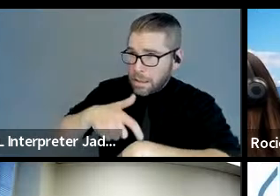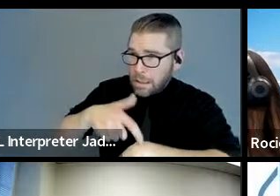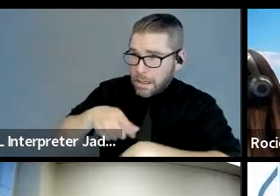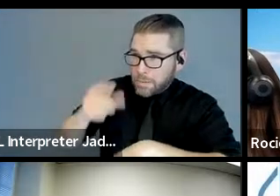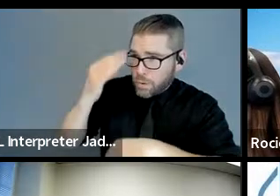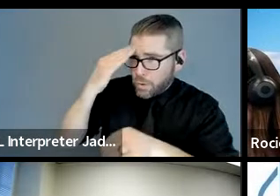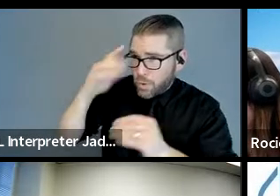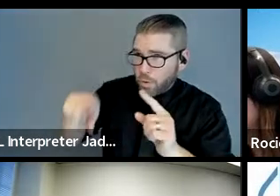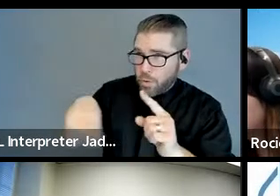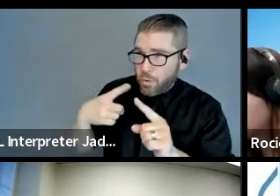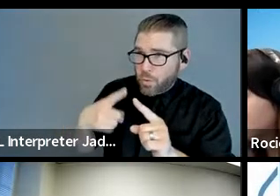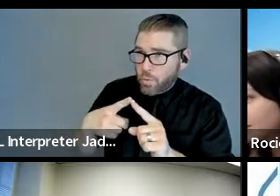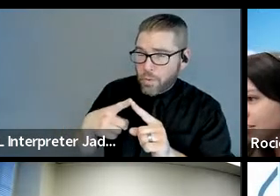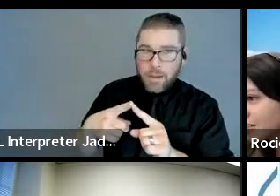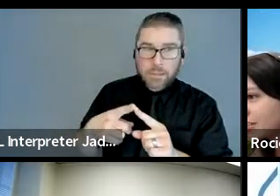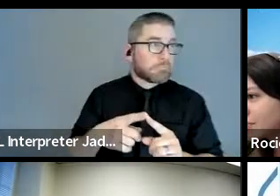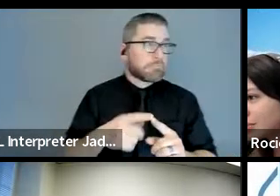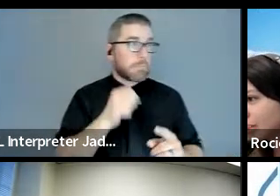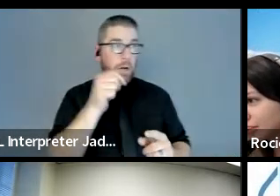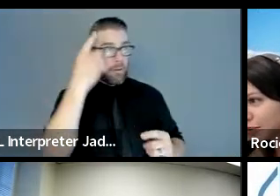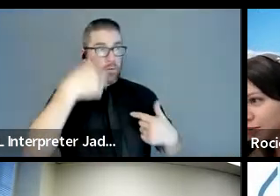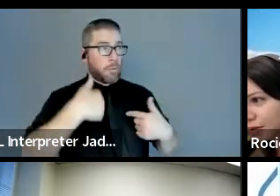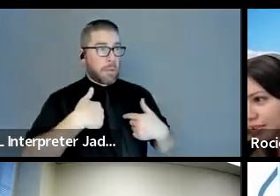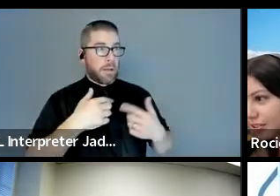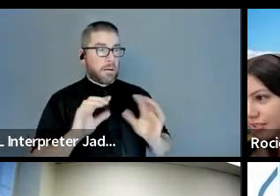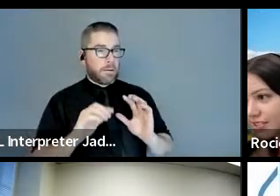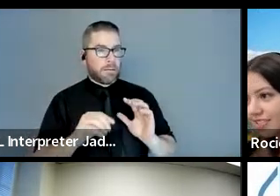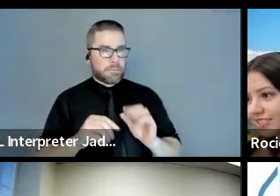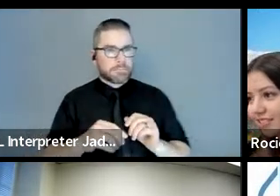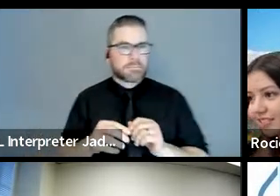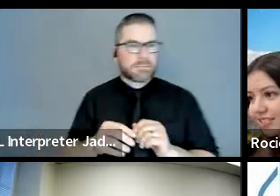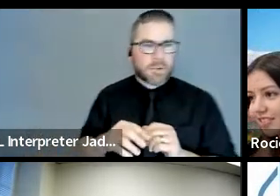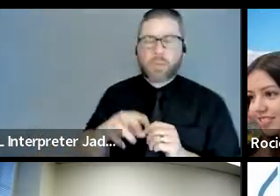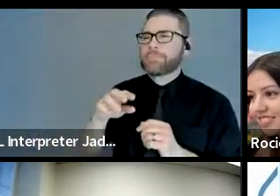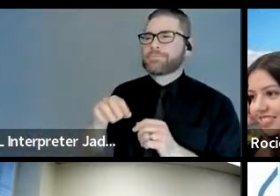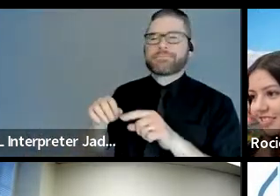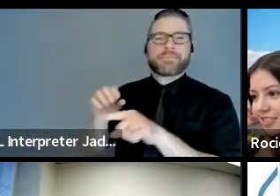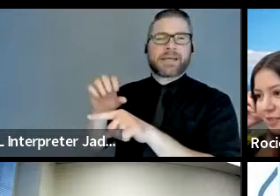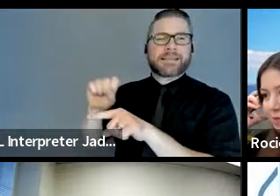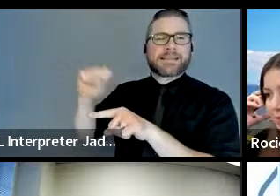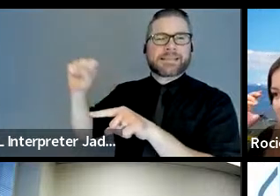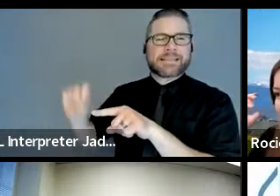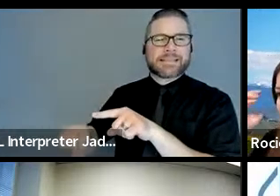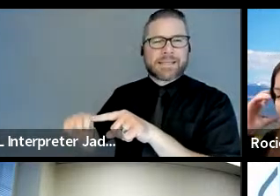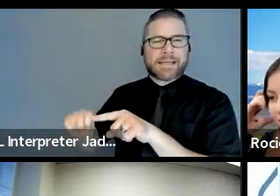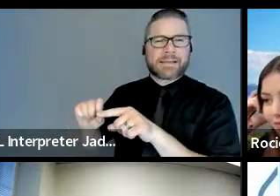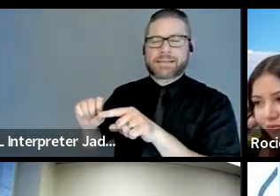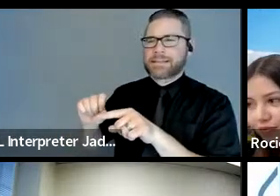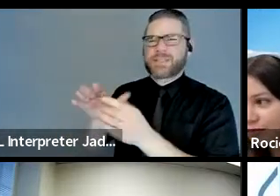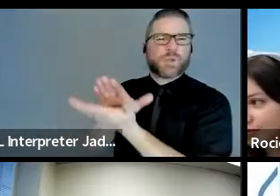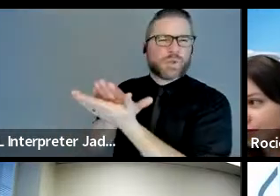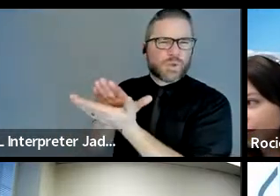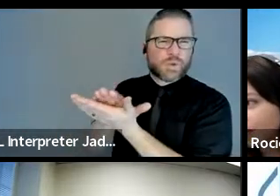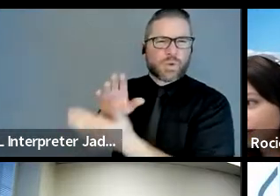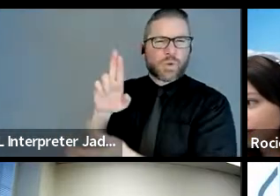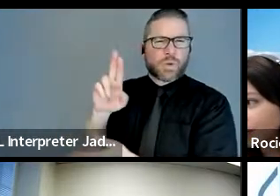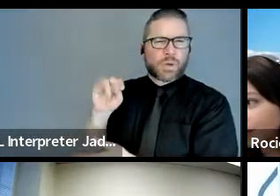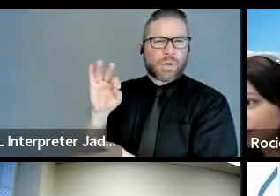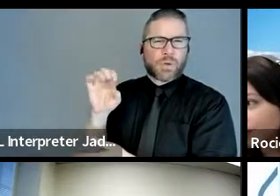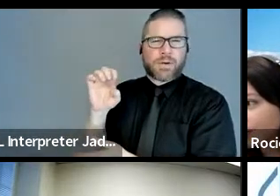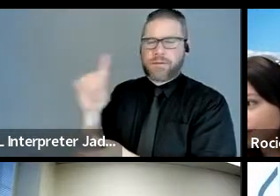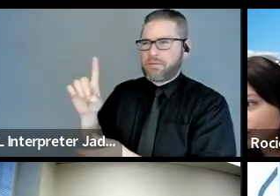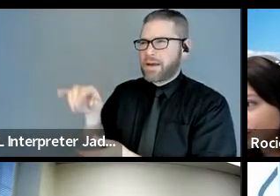question is actually for Stockton Unified, and I see that Jermaine actually provided a response right under that. So Amy, if you would just want to verbalize that, that'll respond to